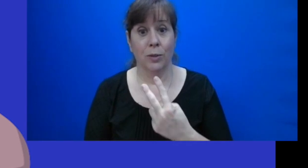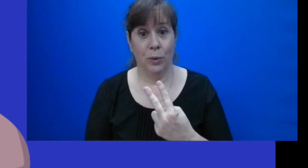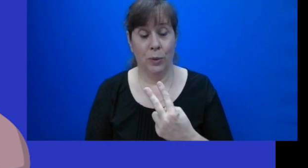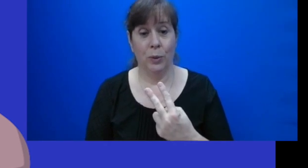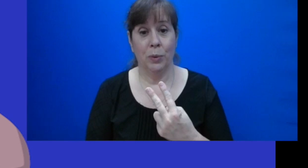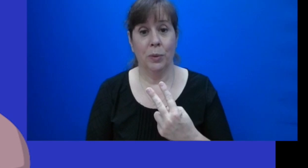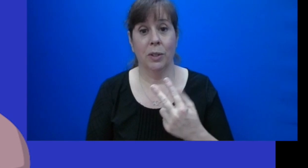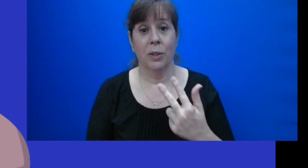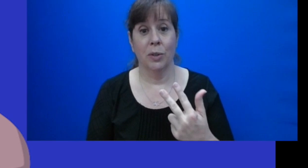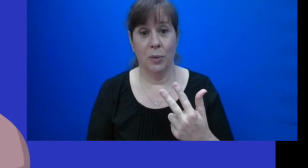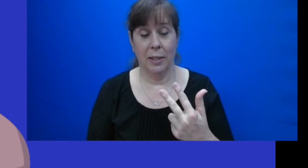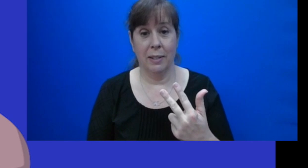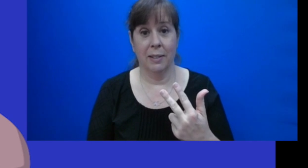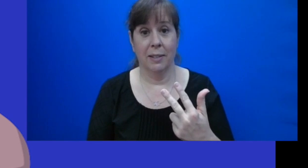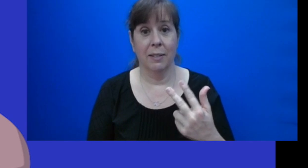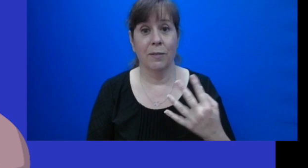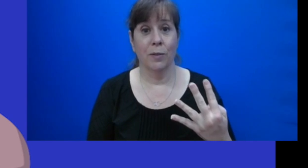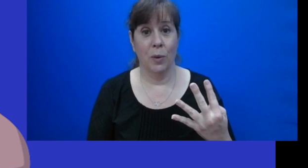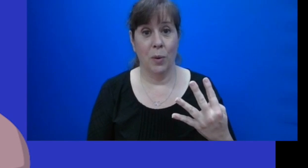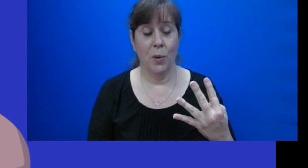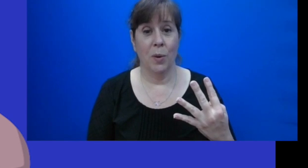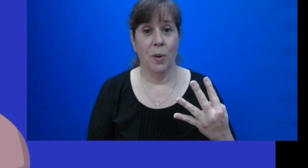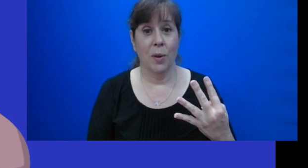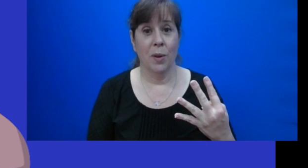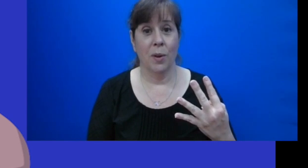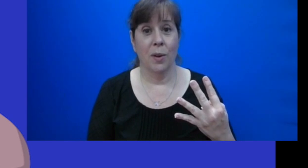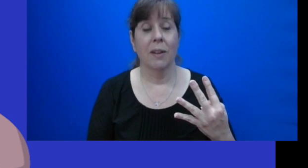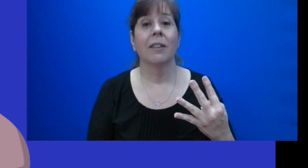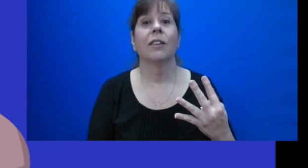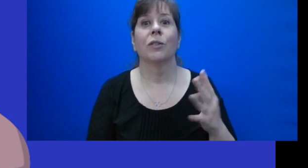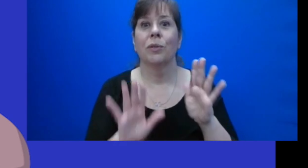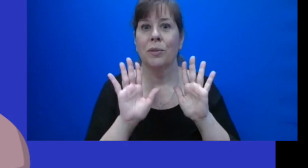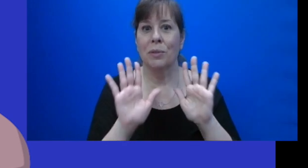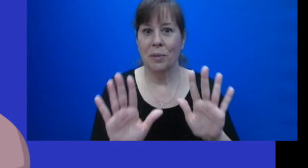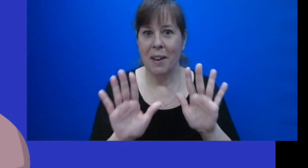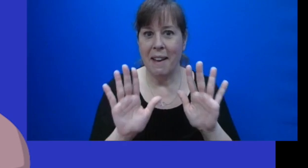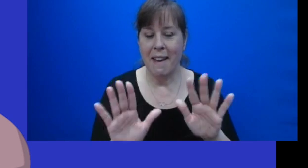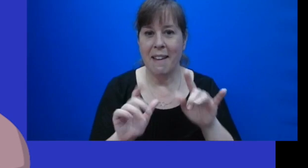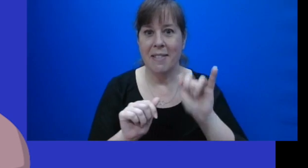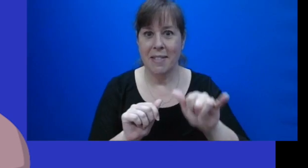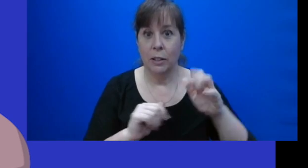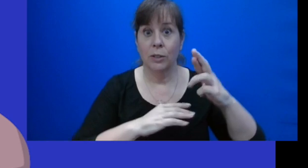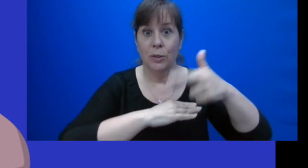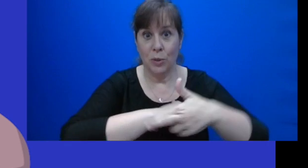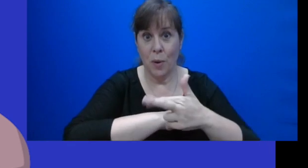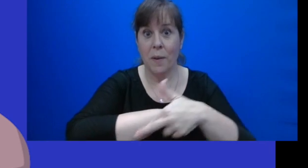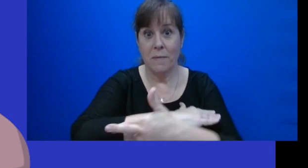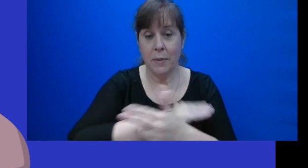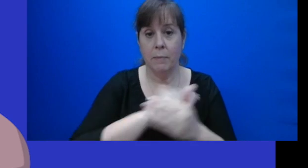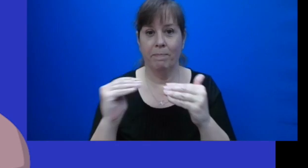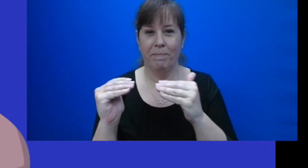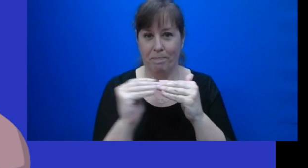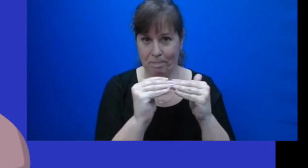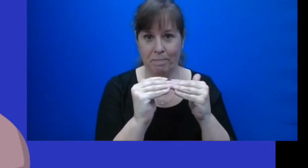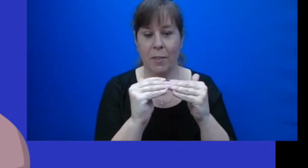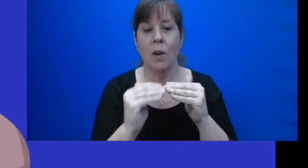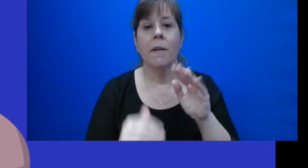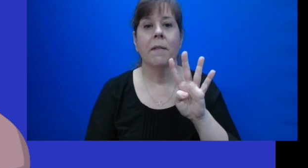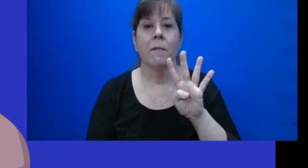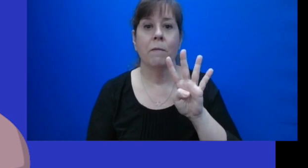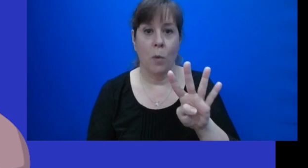2, 3, 4. Great! This dolphin is 4